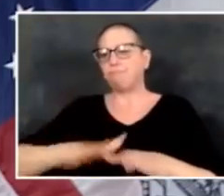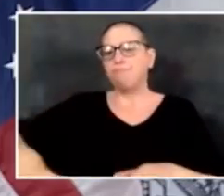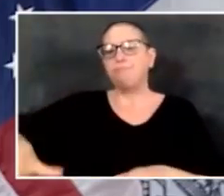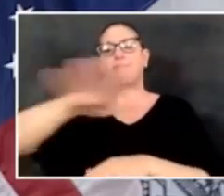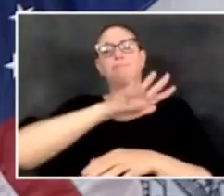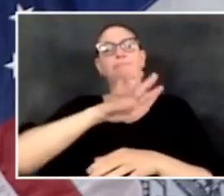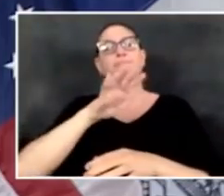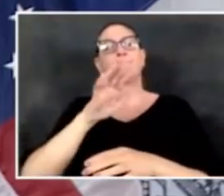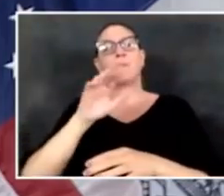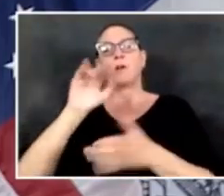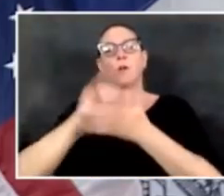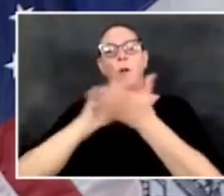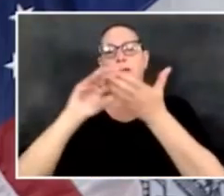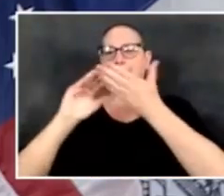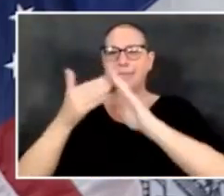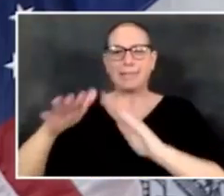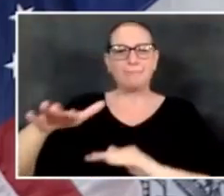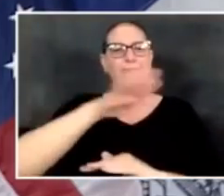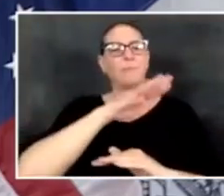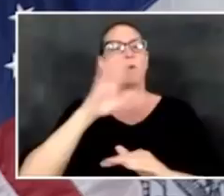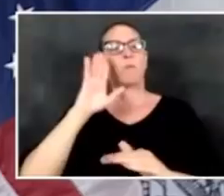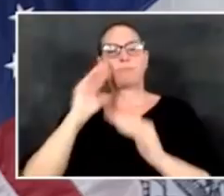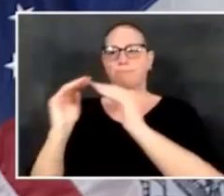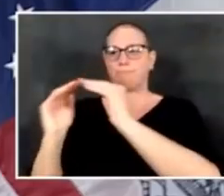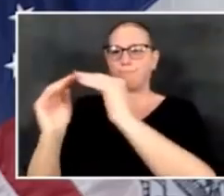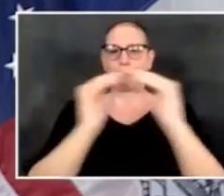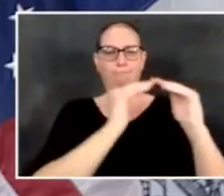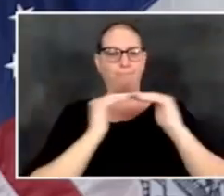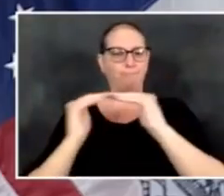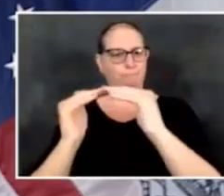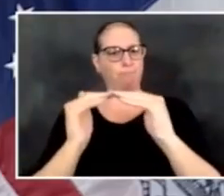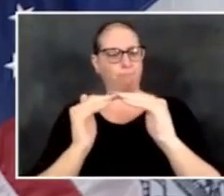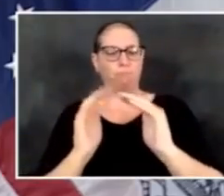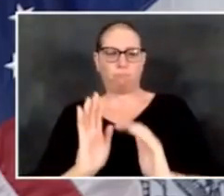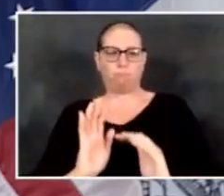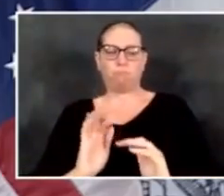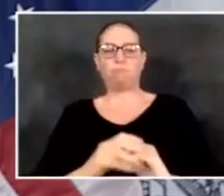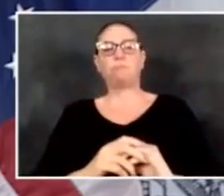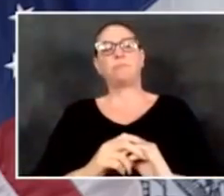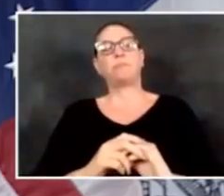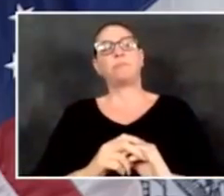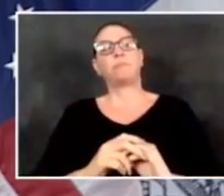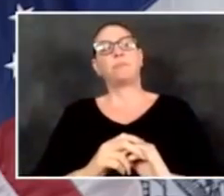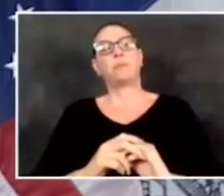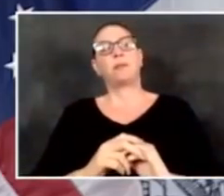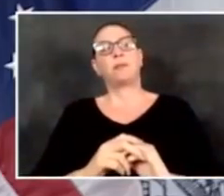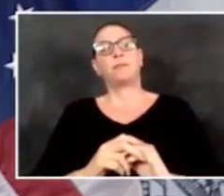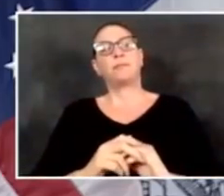ever get to the point of summons because the behavior is corrected instantly, and that's exactly what we want.